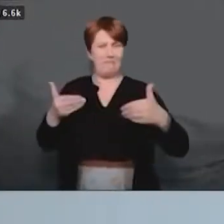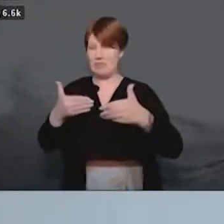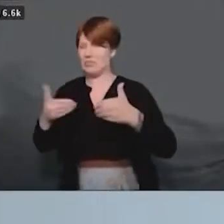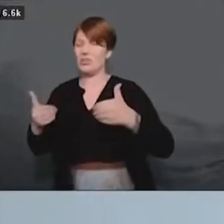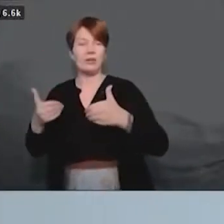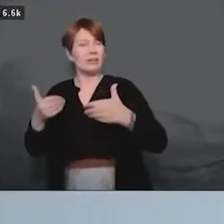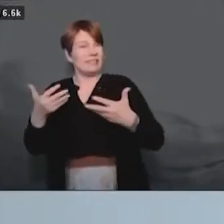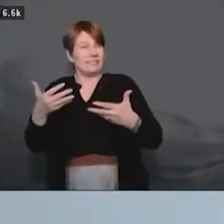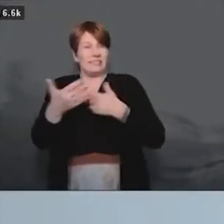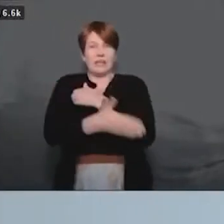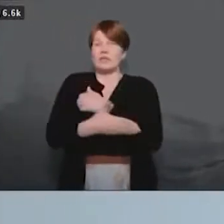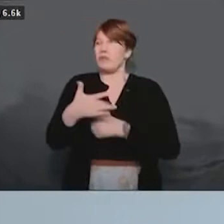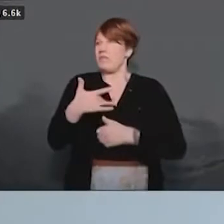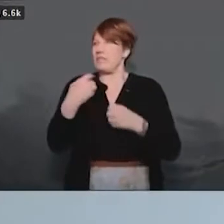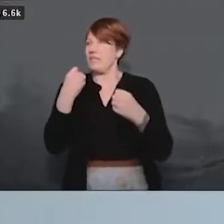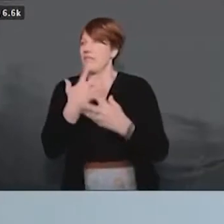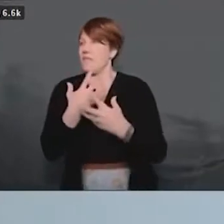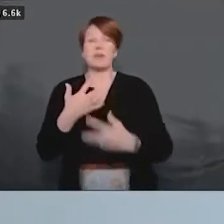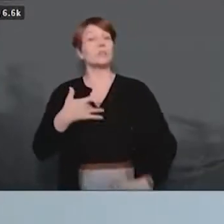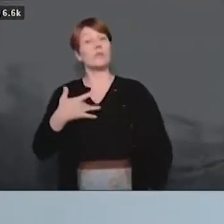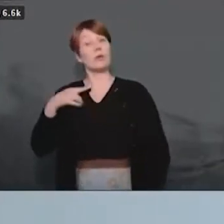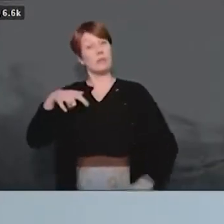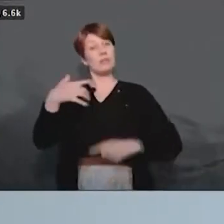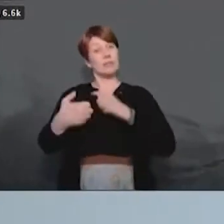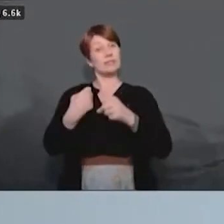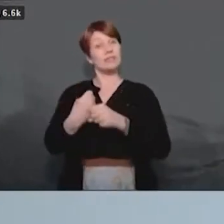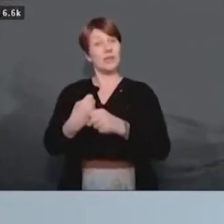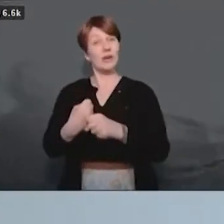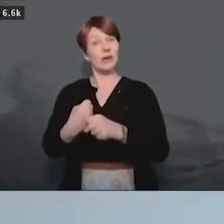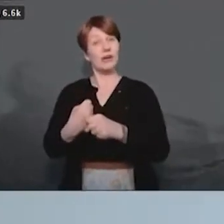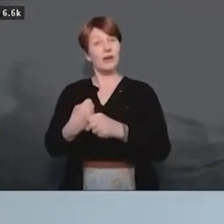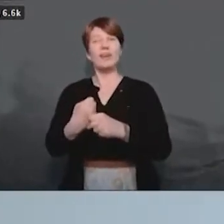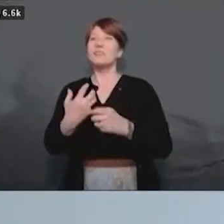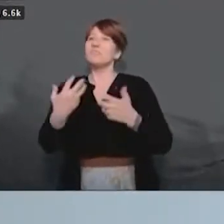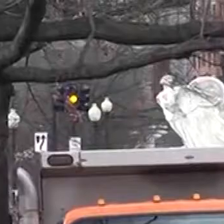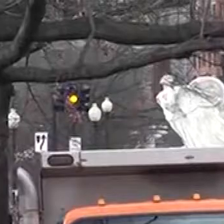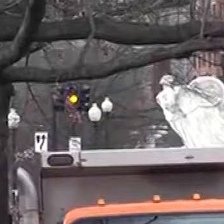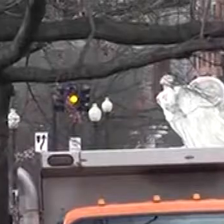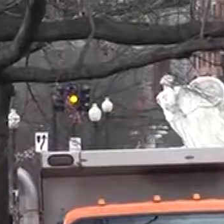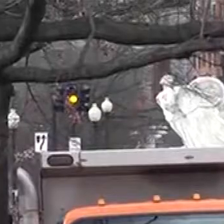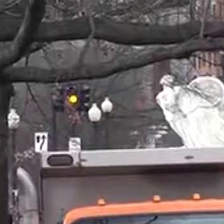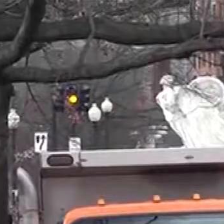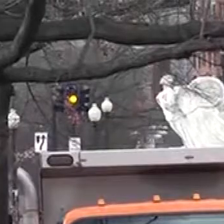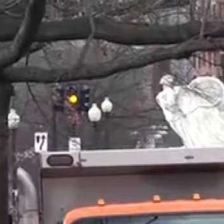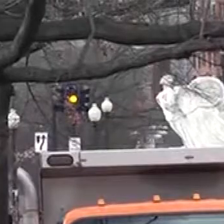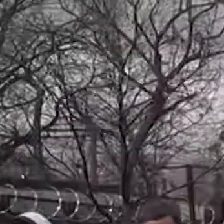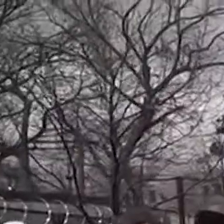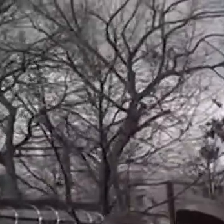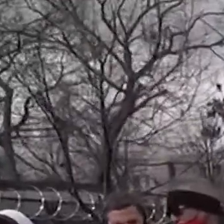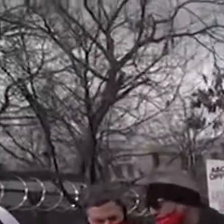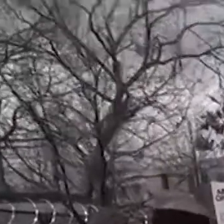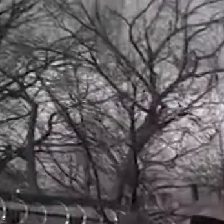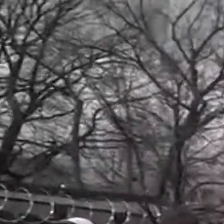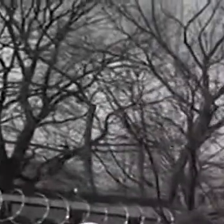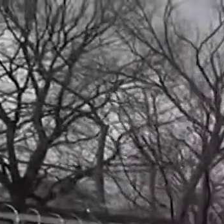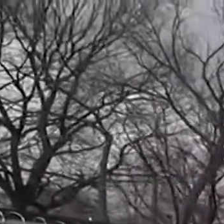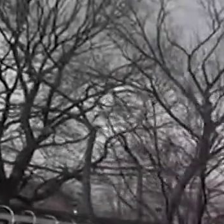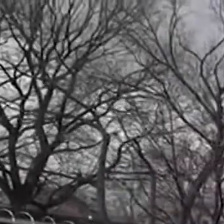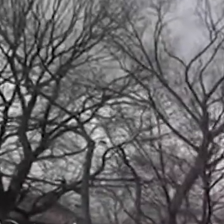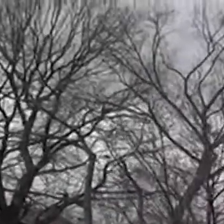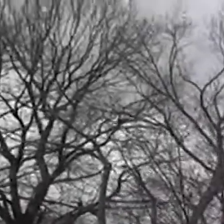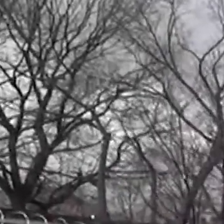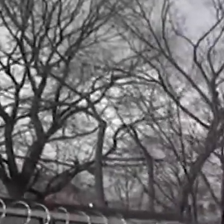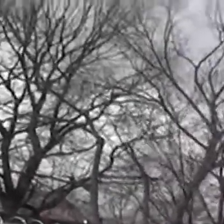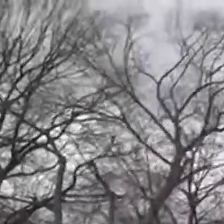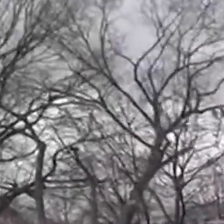felt strongly that this year's theme should call for a time of coming together. After the virtual rally, a small group of